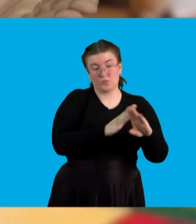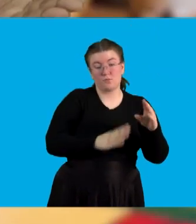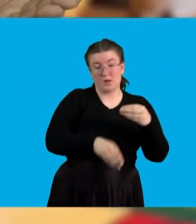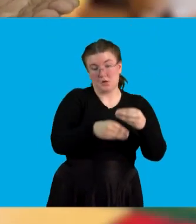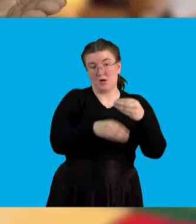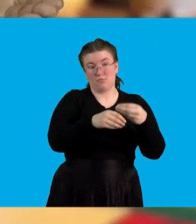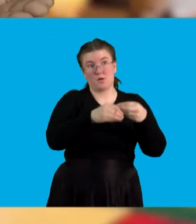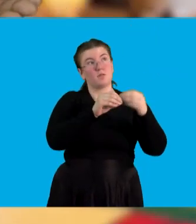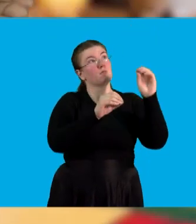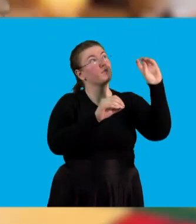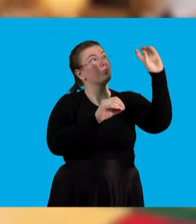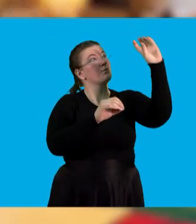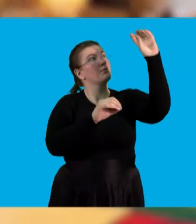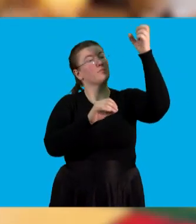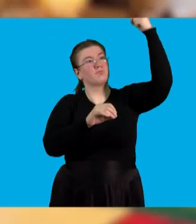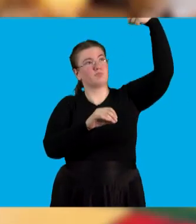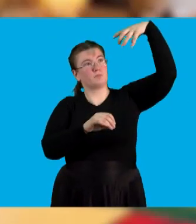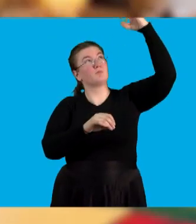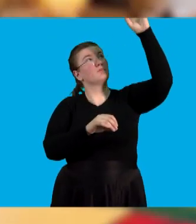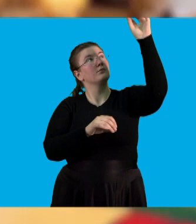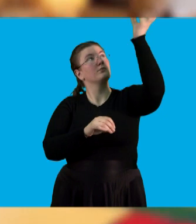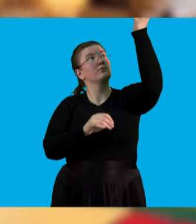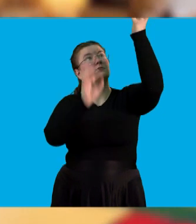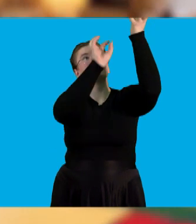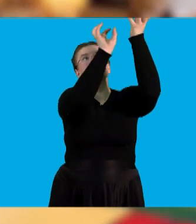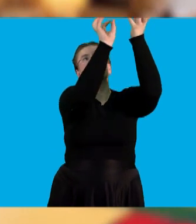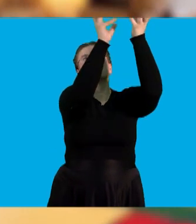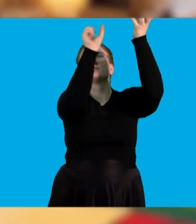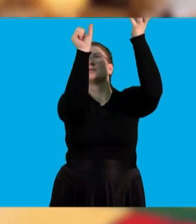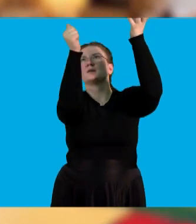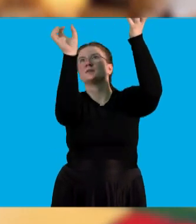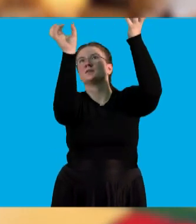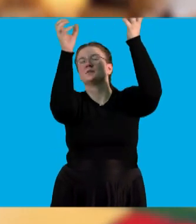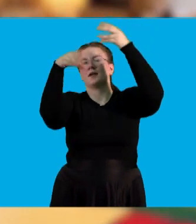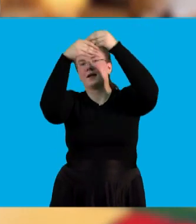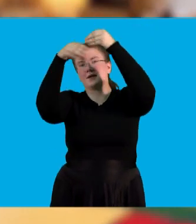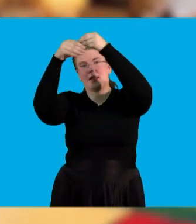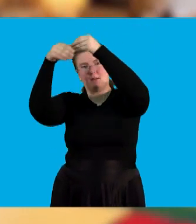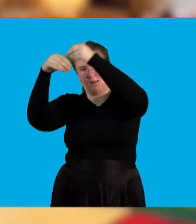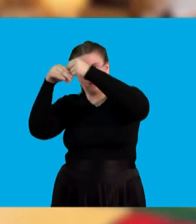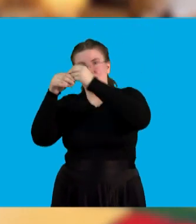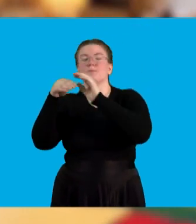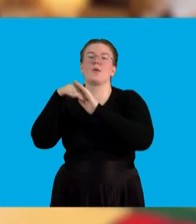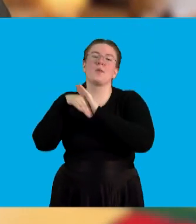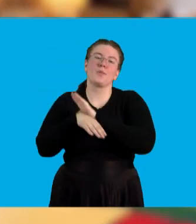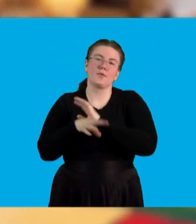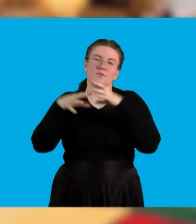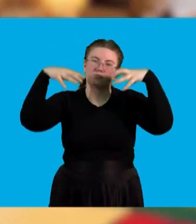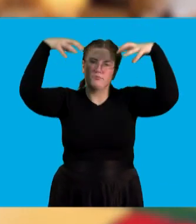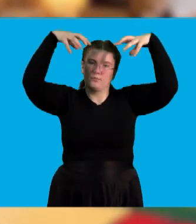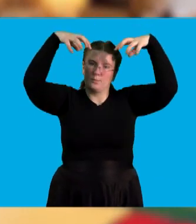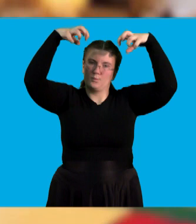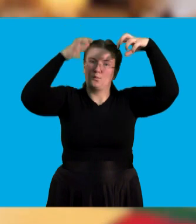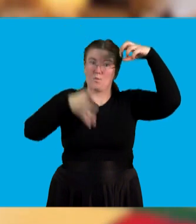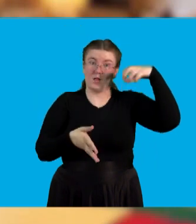add, the brightness of those bulbs that you're adding in that electric circuit is going to decrease. But the more or the less